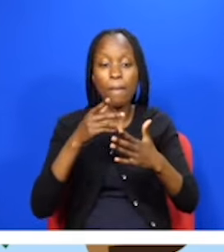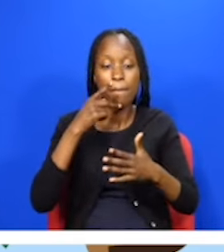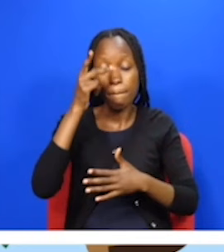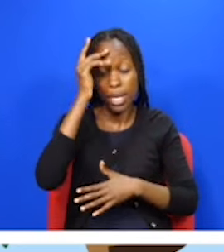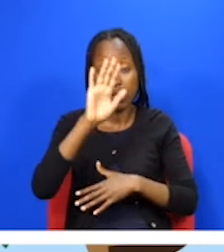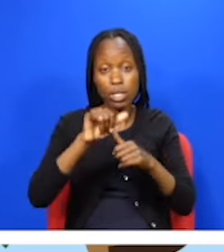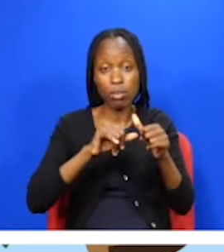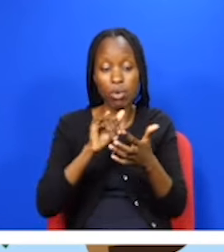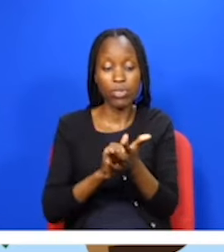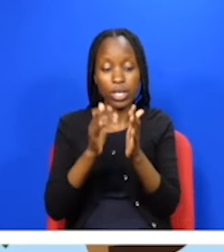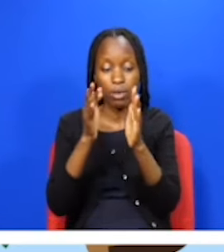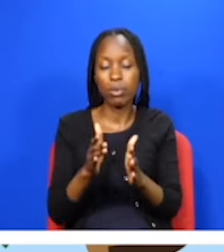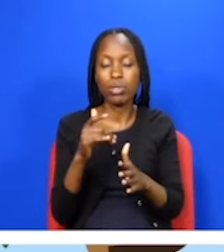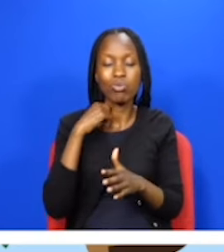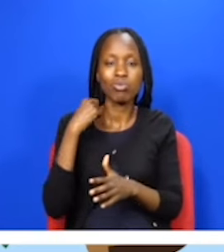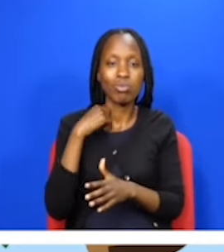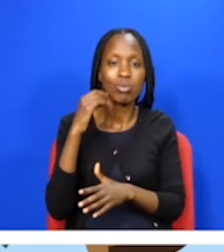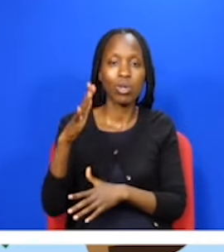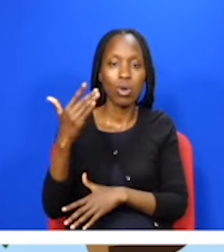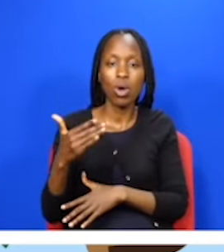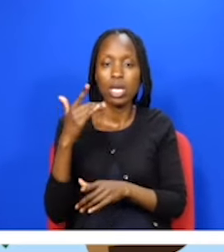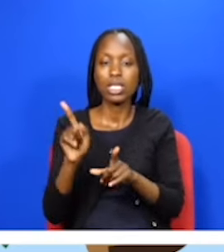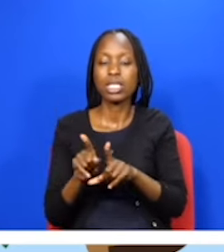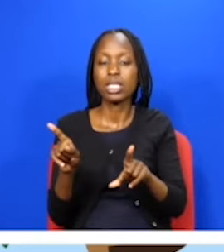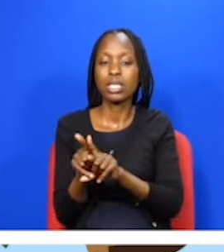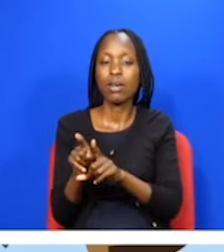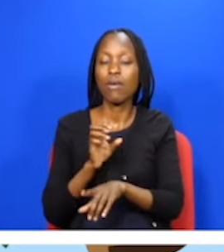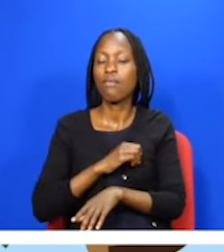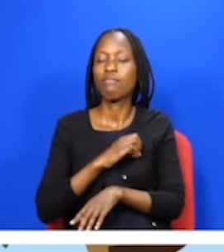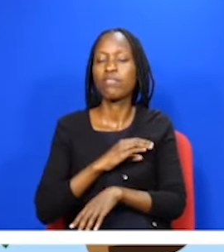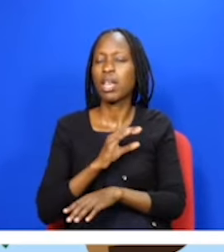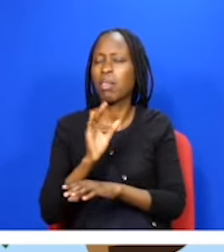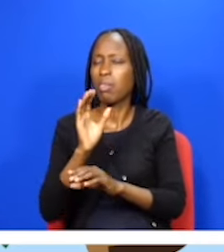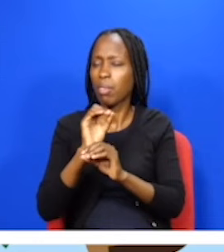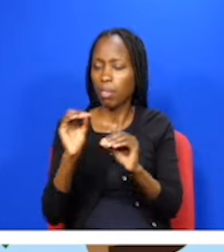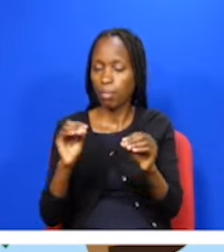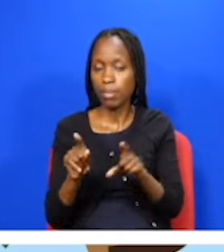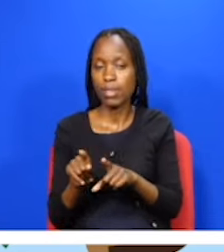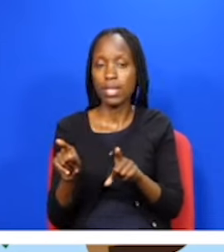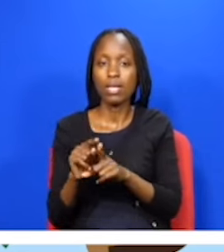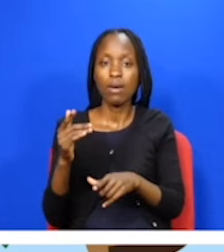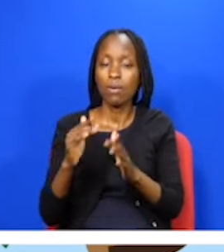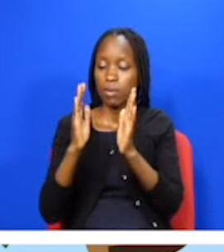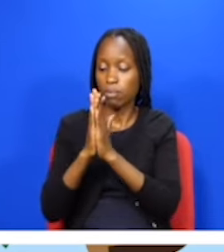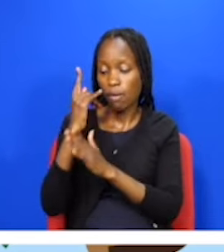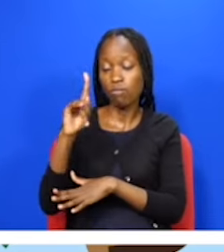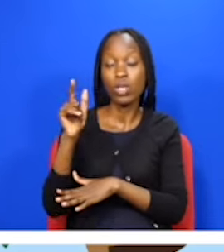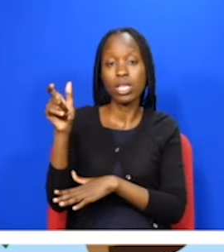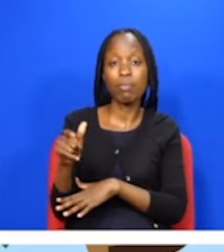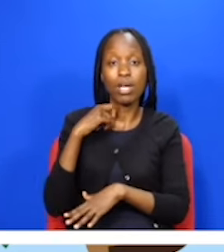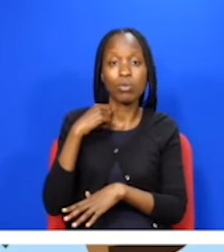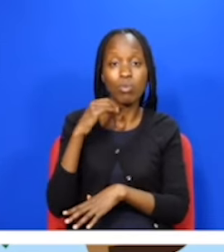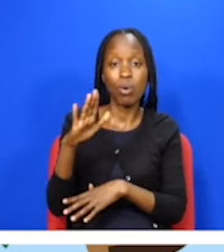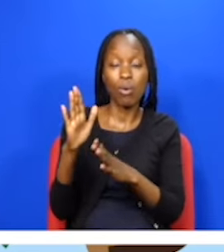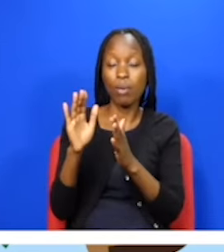that person who bullies you. And never be afraid of them. And then you keep praying for them that God